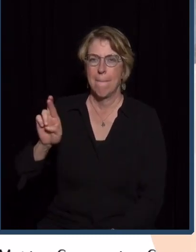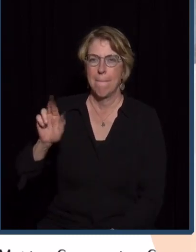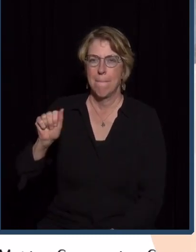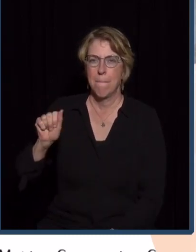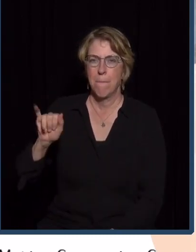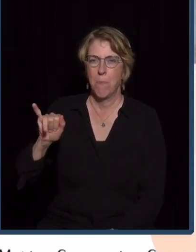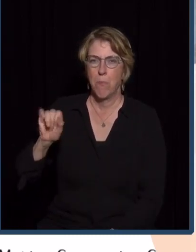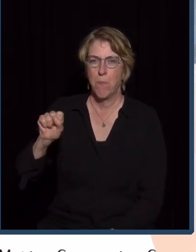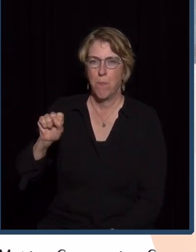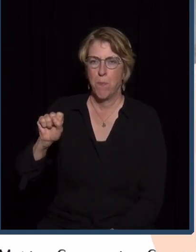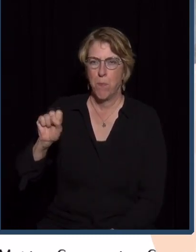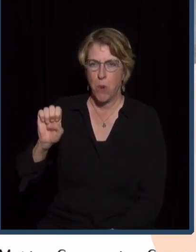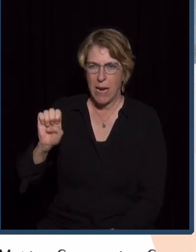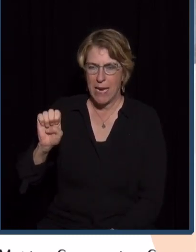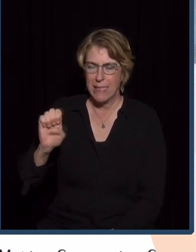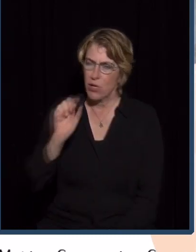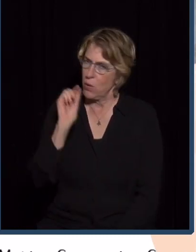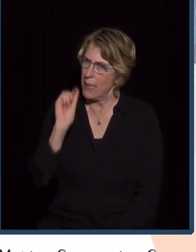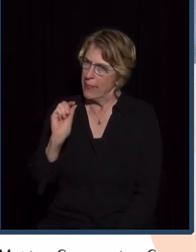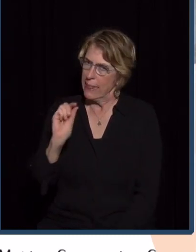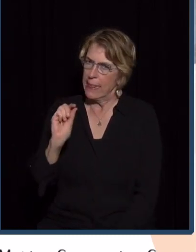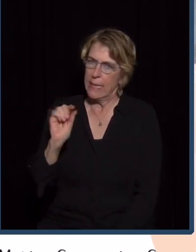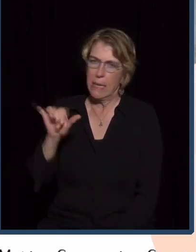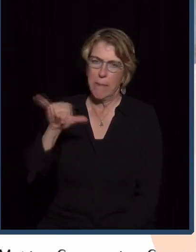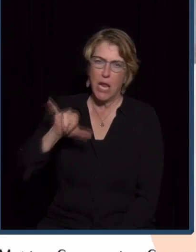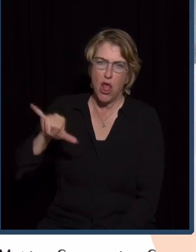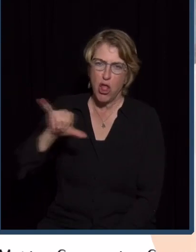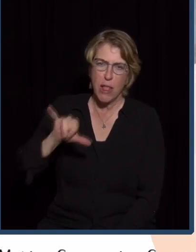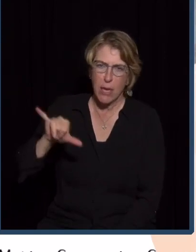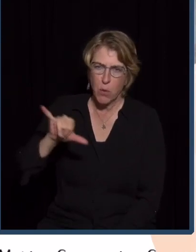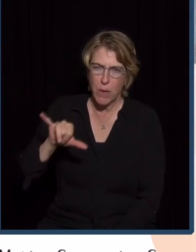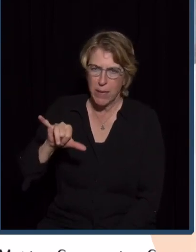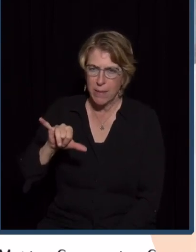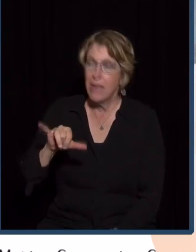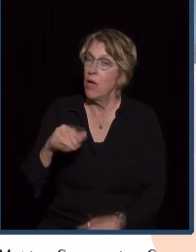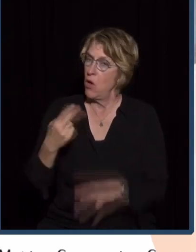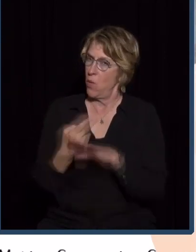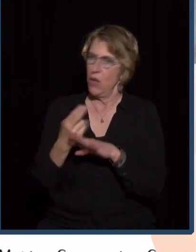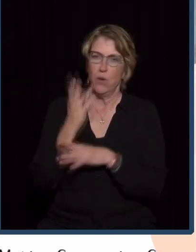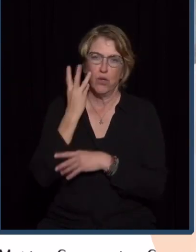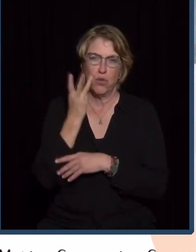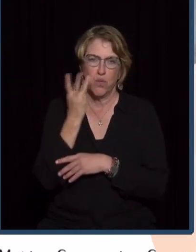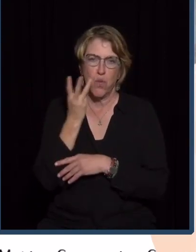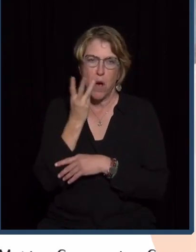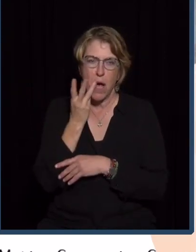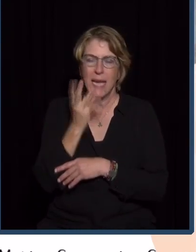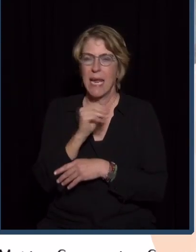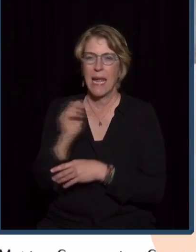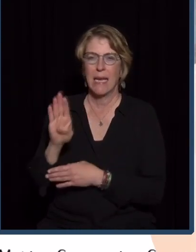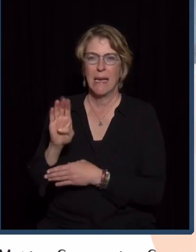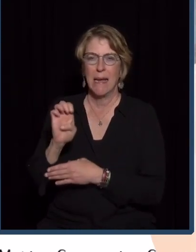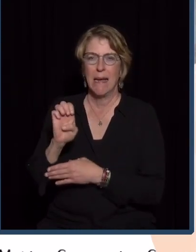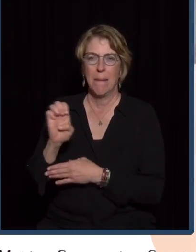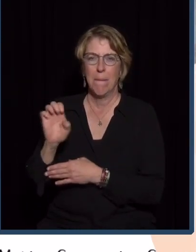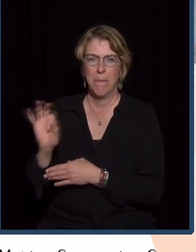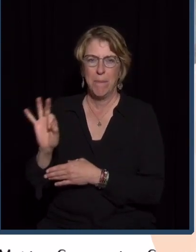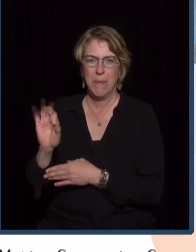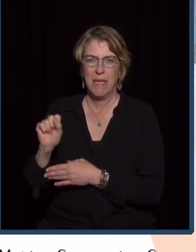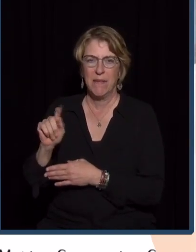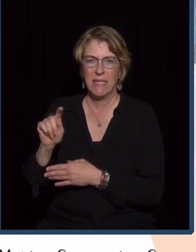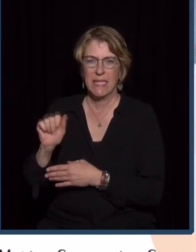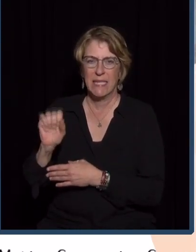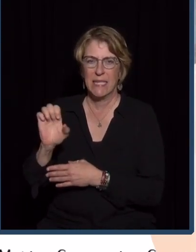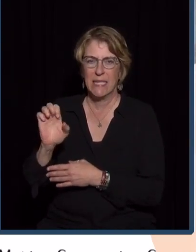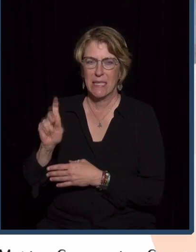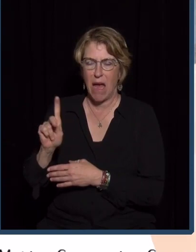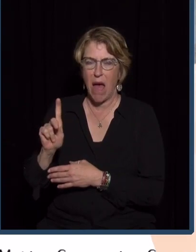a moderate amount of liquid. And that liquid's going to be wine, which we all love, right? And beef stock. So we season up these short